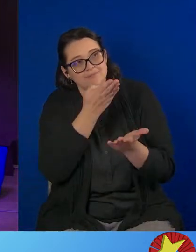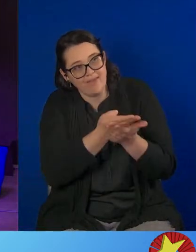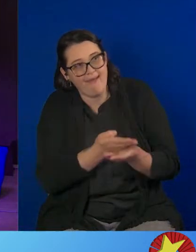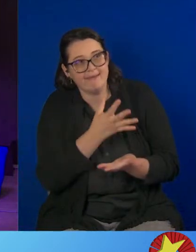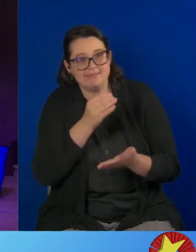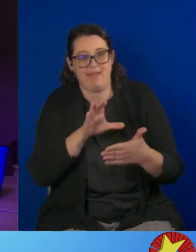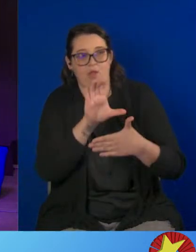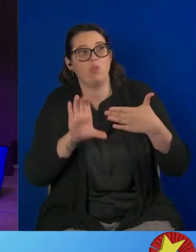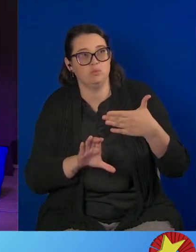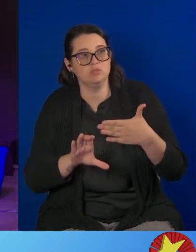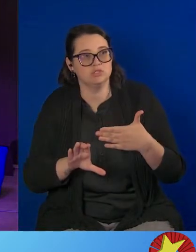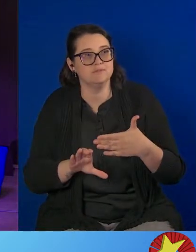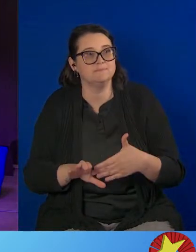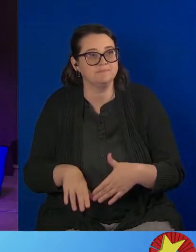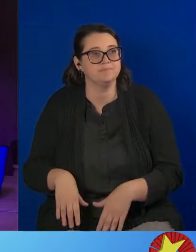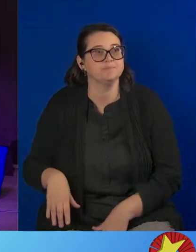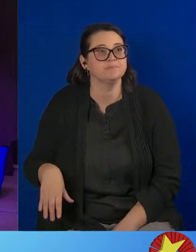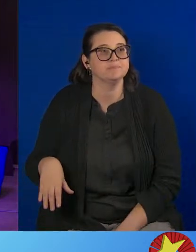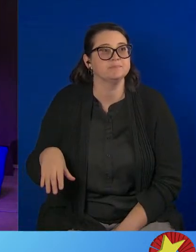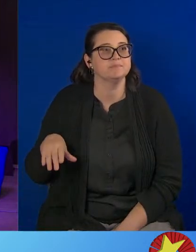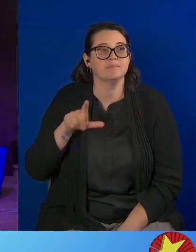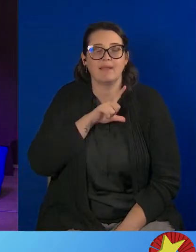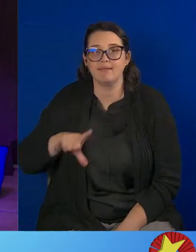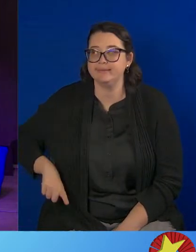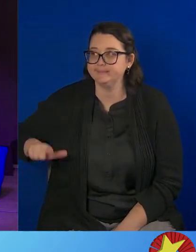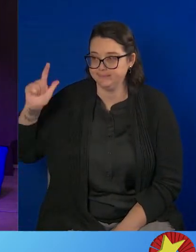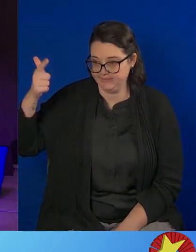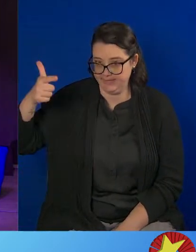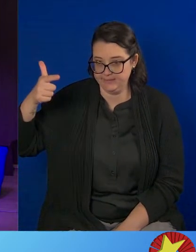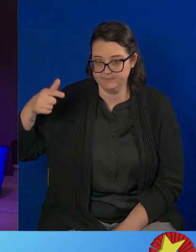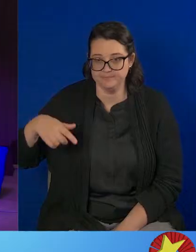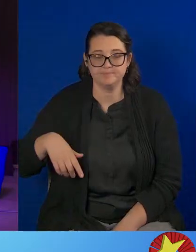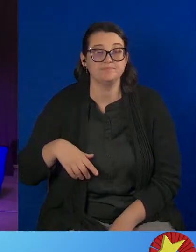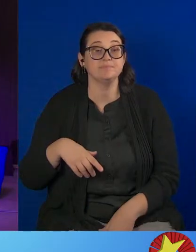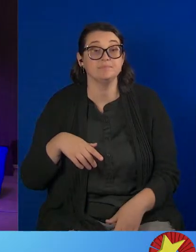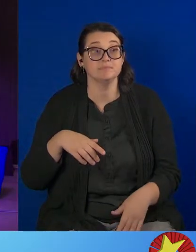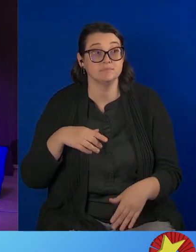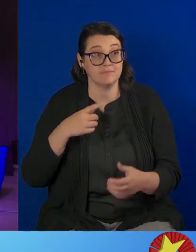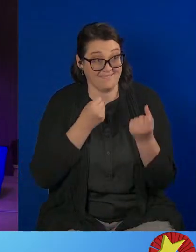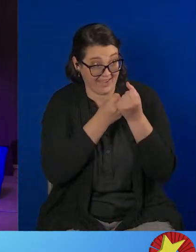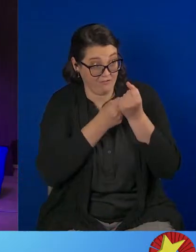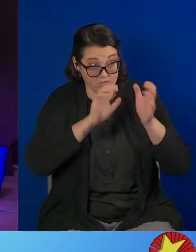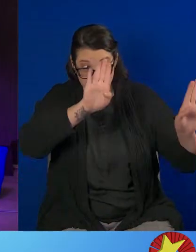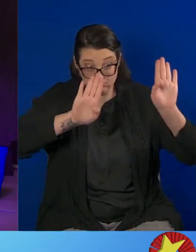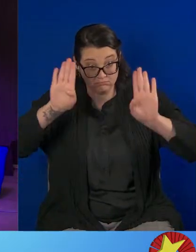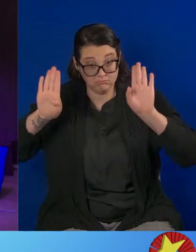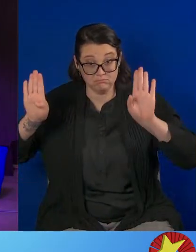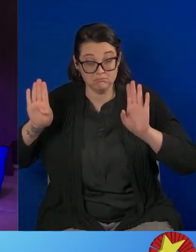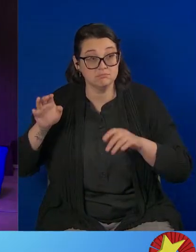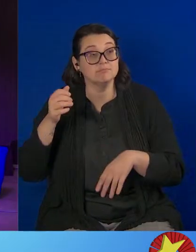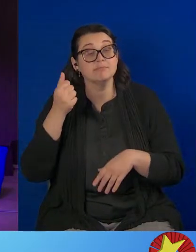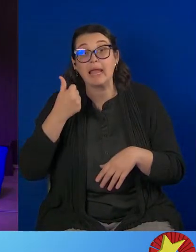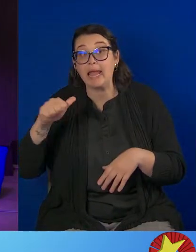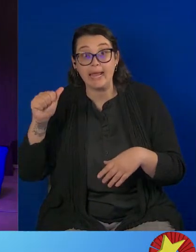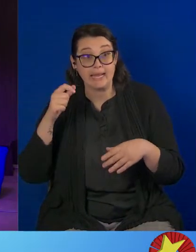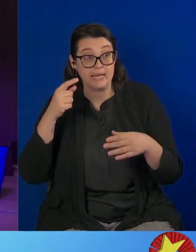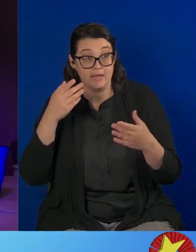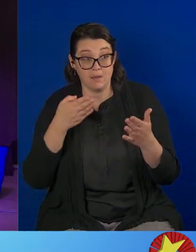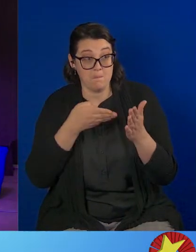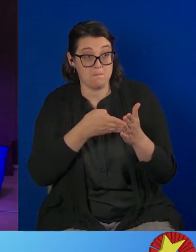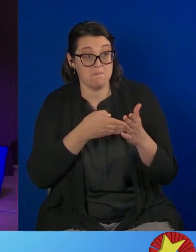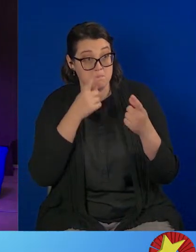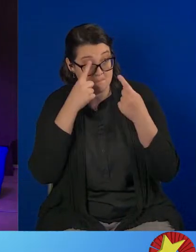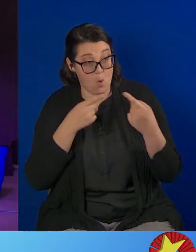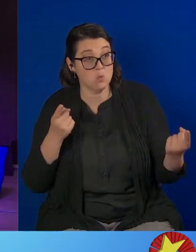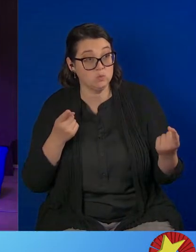would second that. All in favor say aye. Aye. Aye. Aye. All opposed?